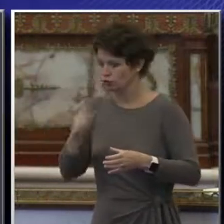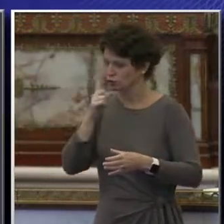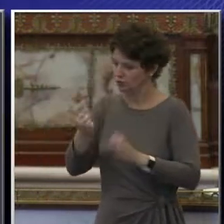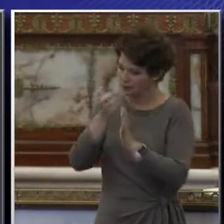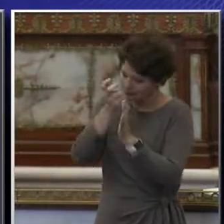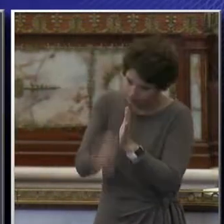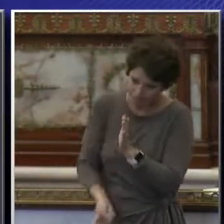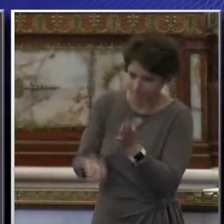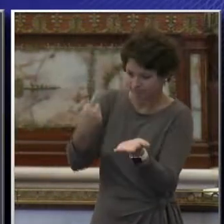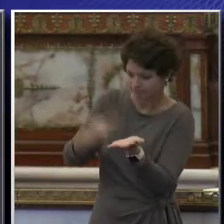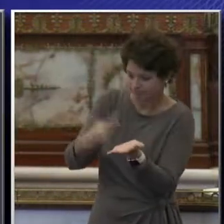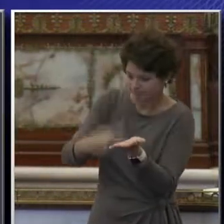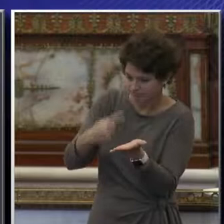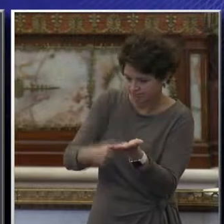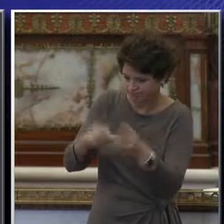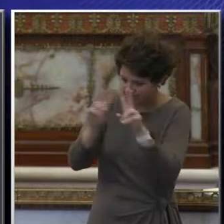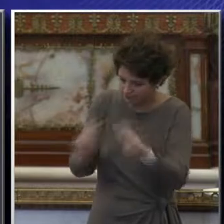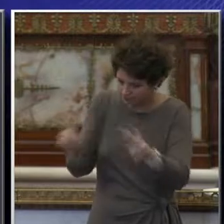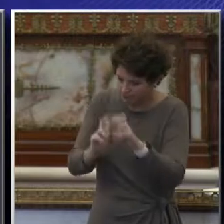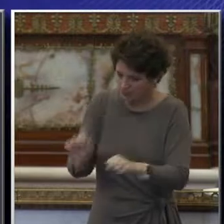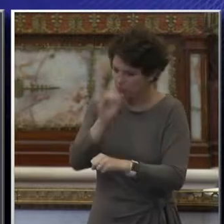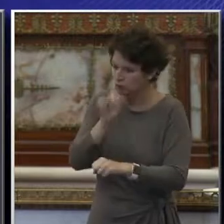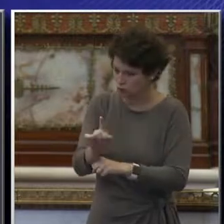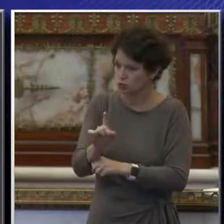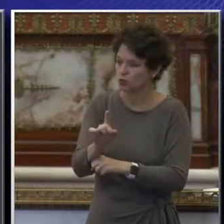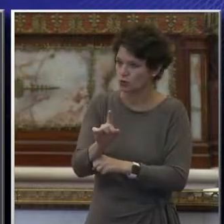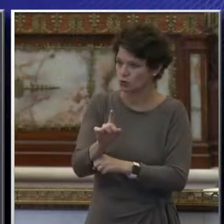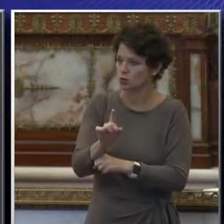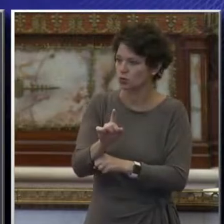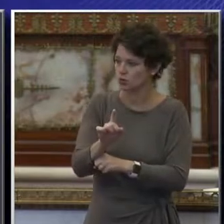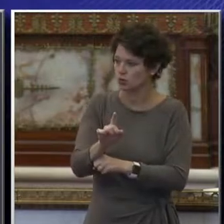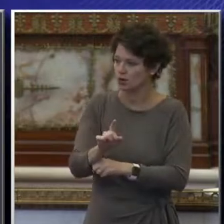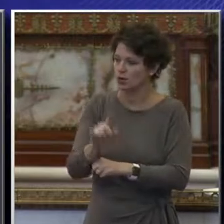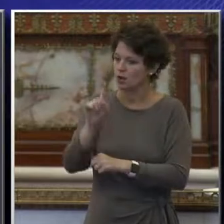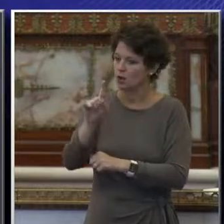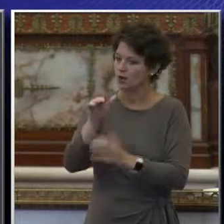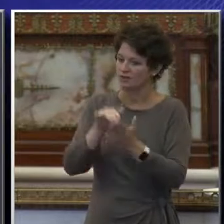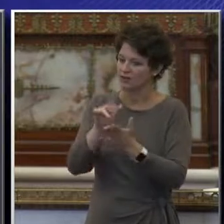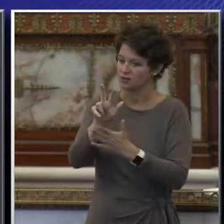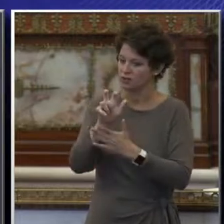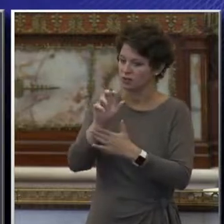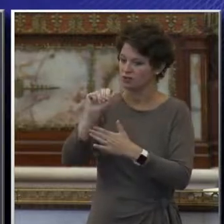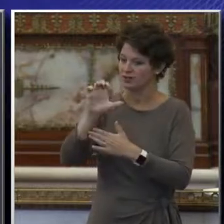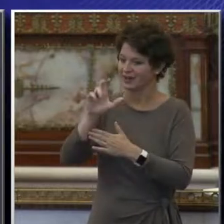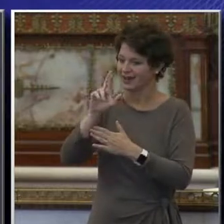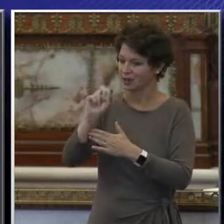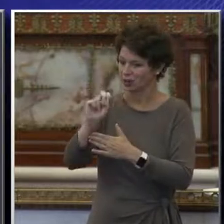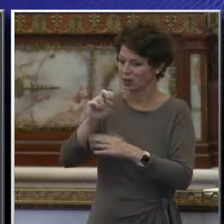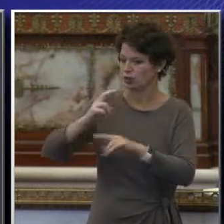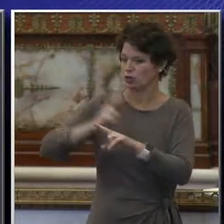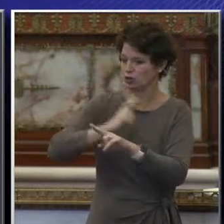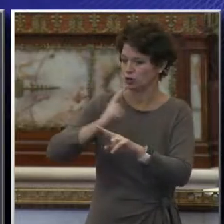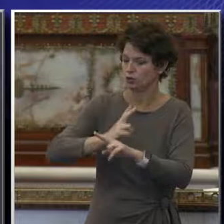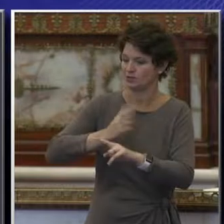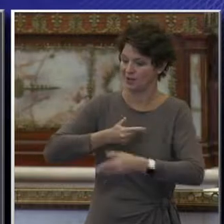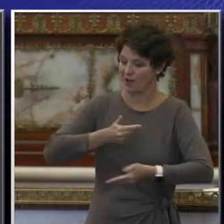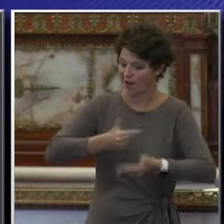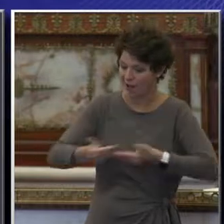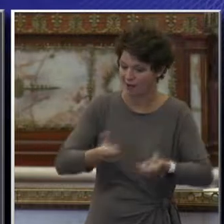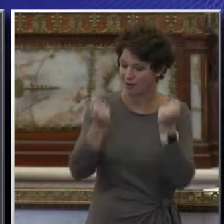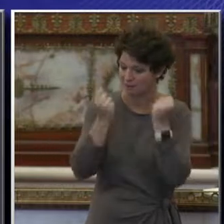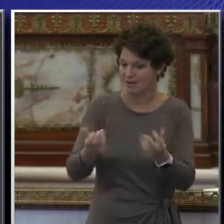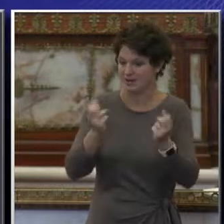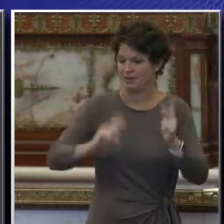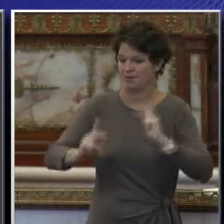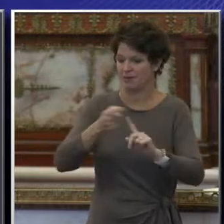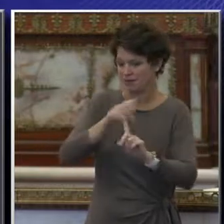dive deep into making sure that at 1,300 acre, which used to employ a whole lot of